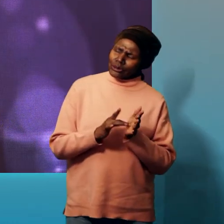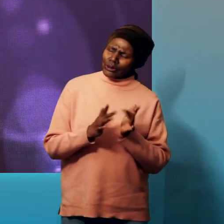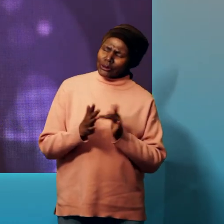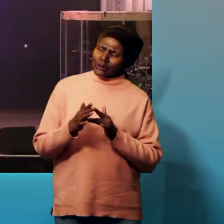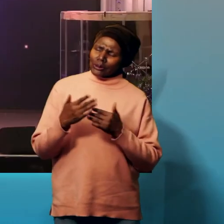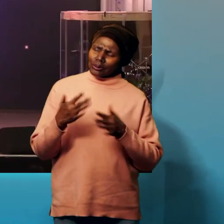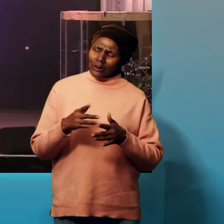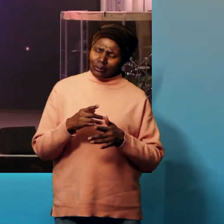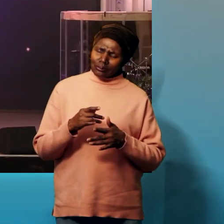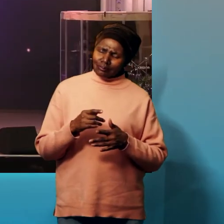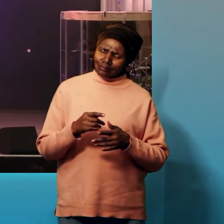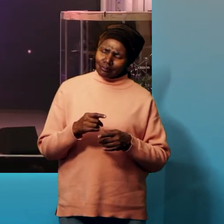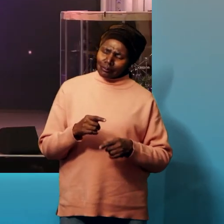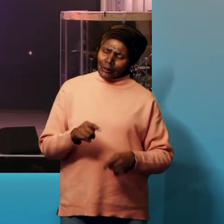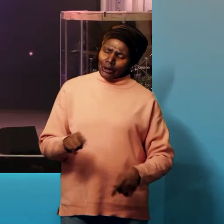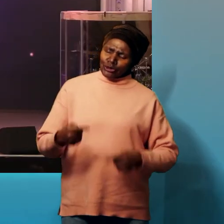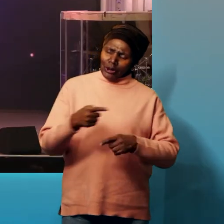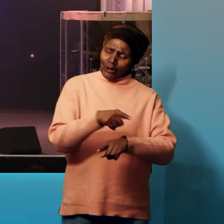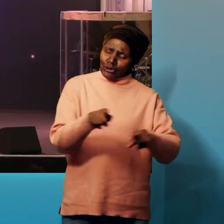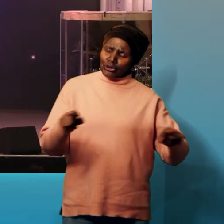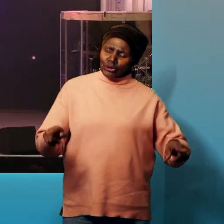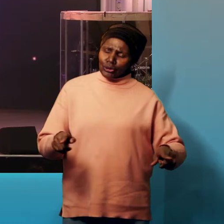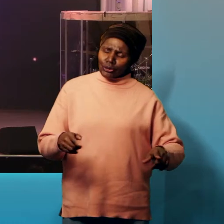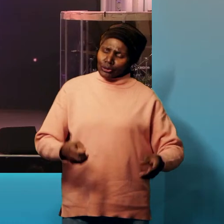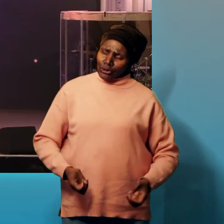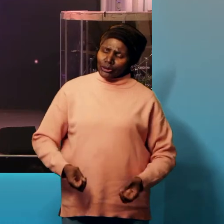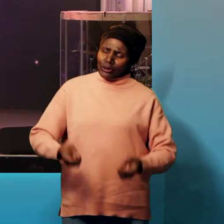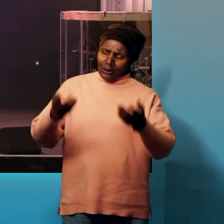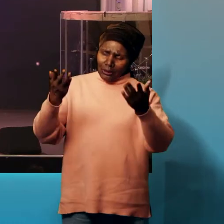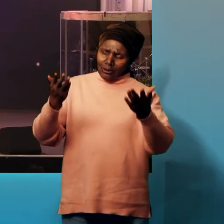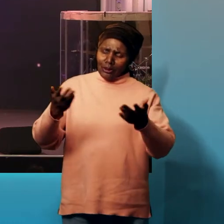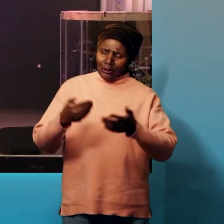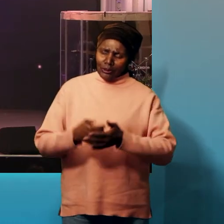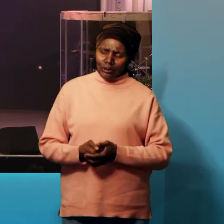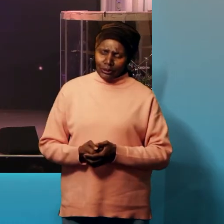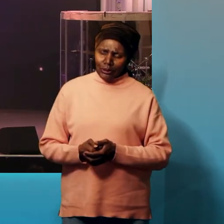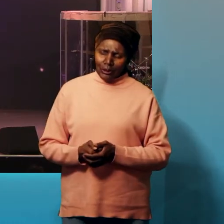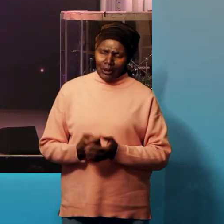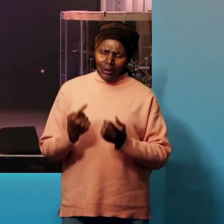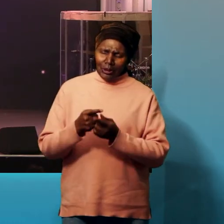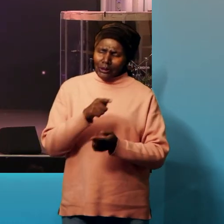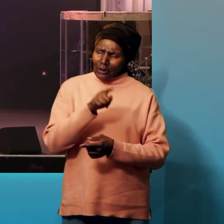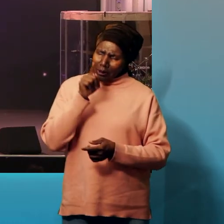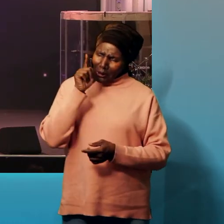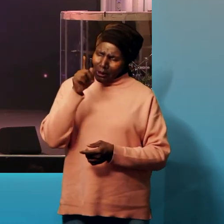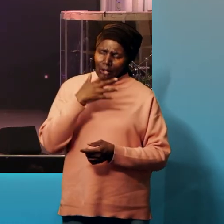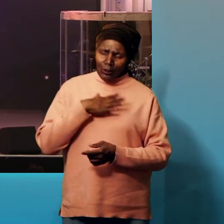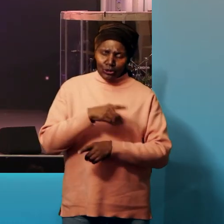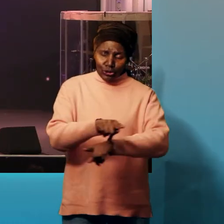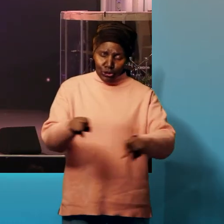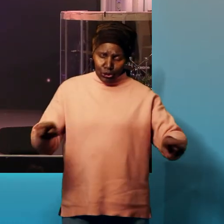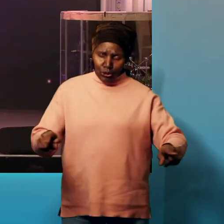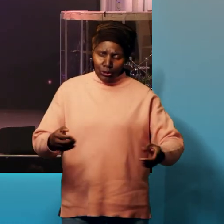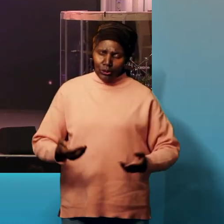sacrifice, those things that he's put on your heart that he wants you to sacrifice as a way to